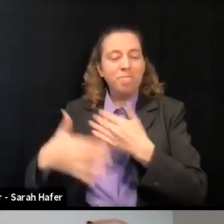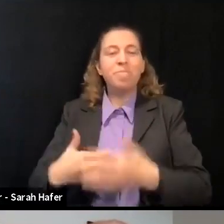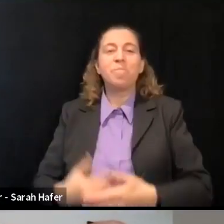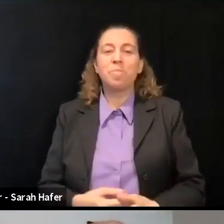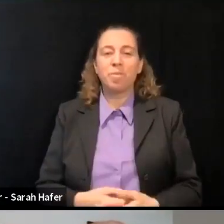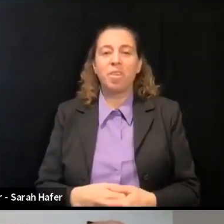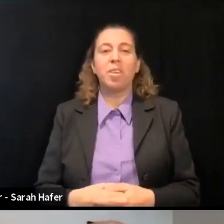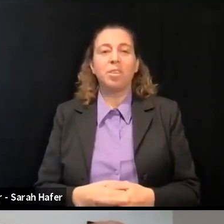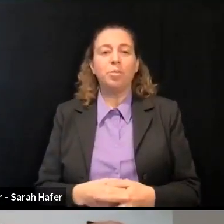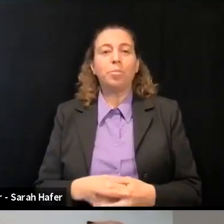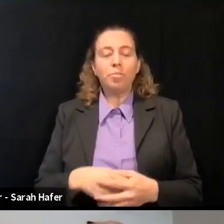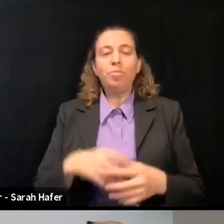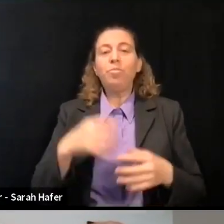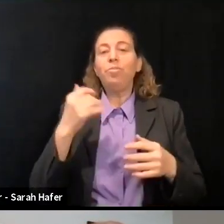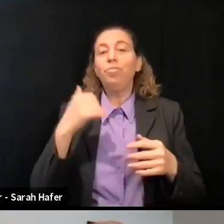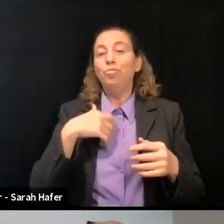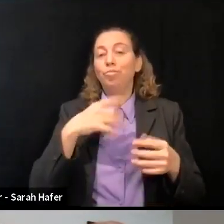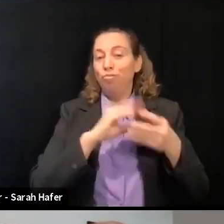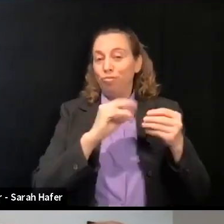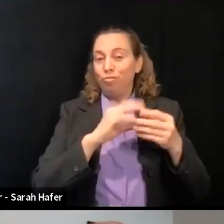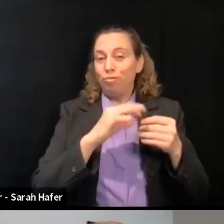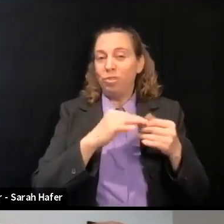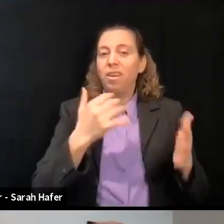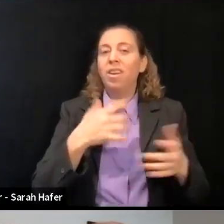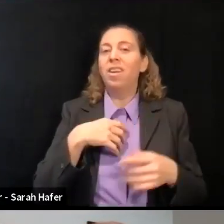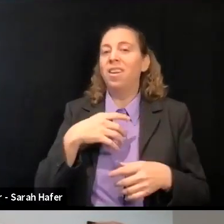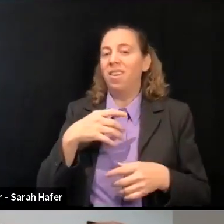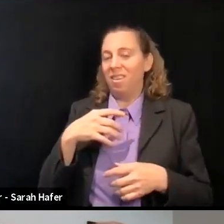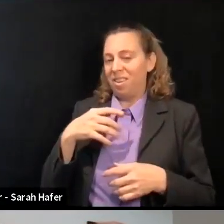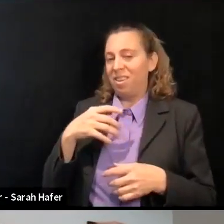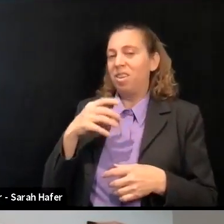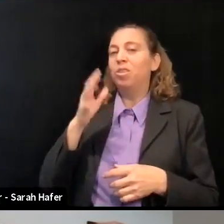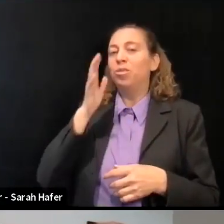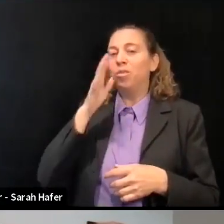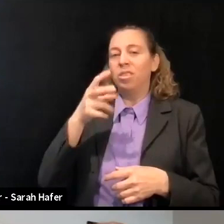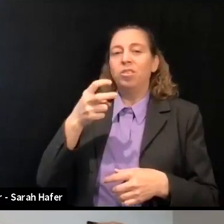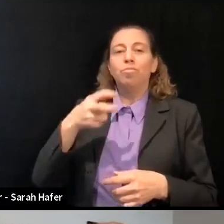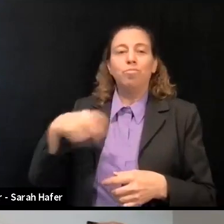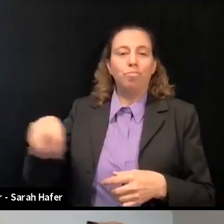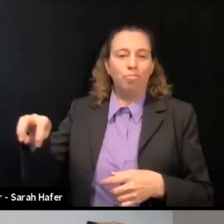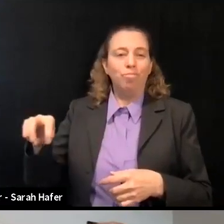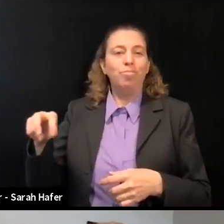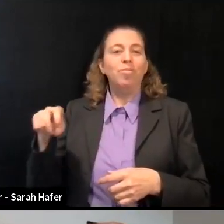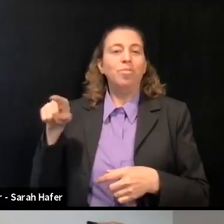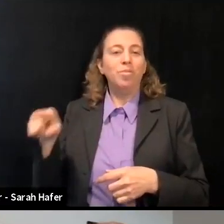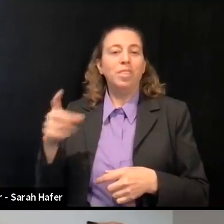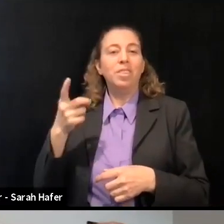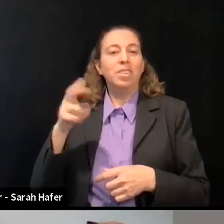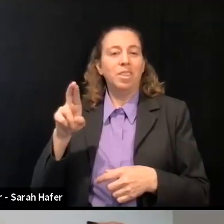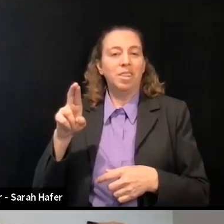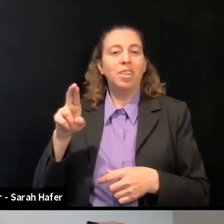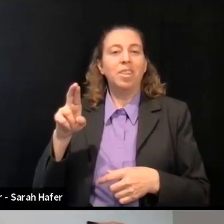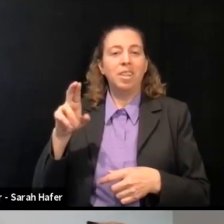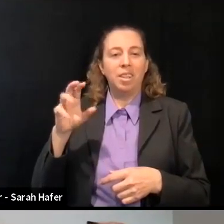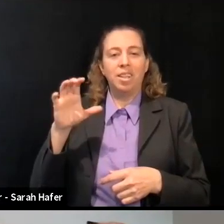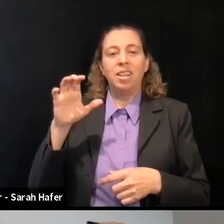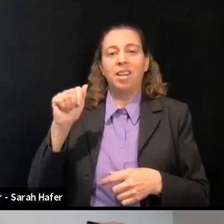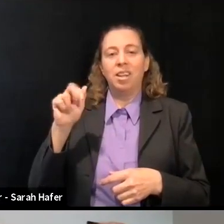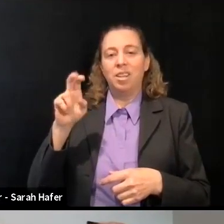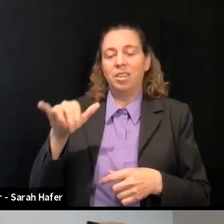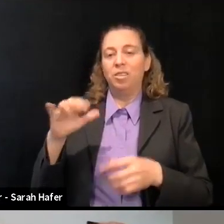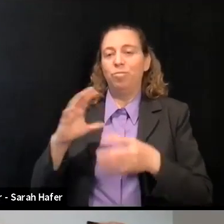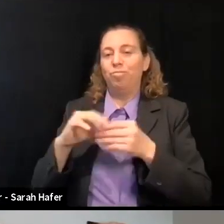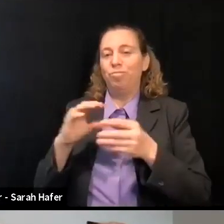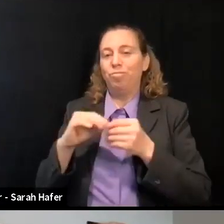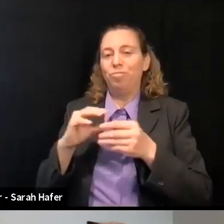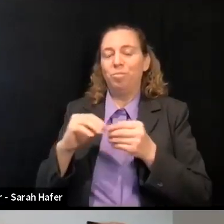the microphone, just to call it like that, to Dr. Cary, who has some information for us. Thank